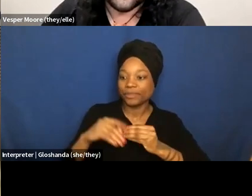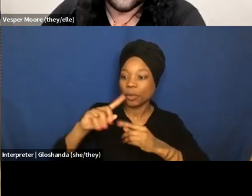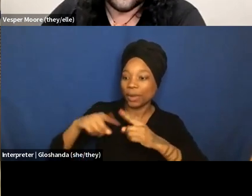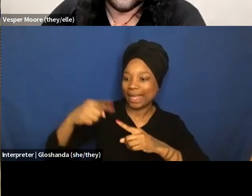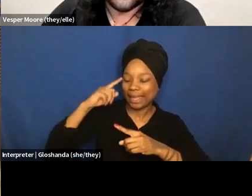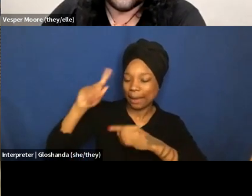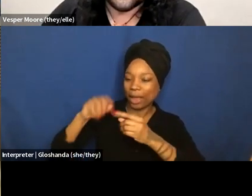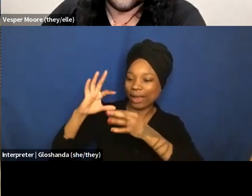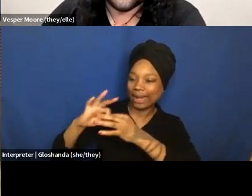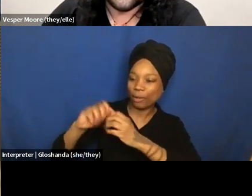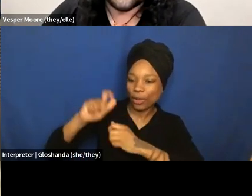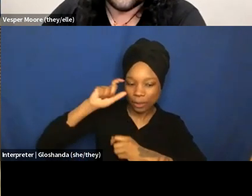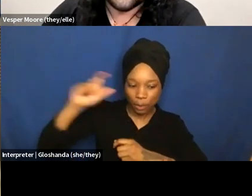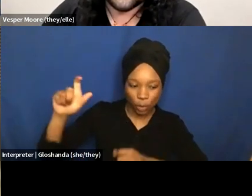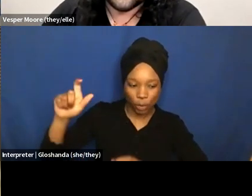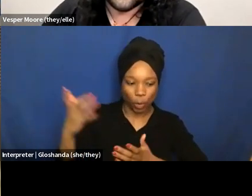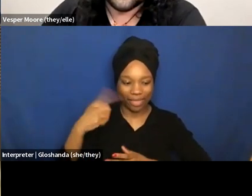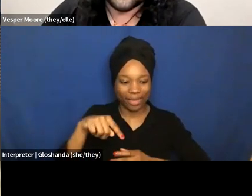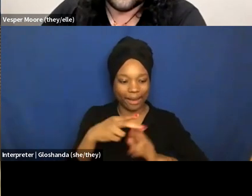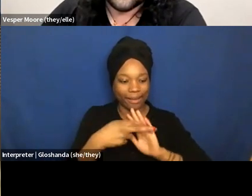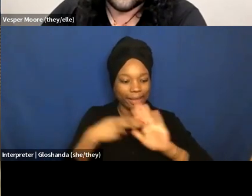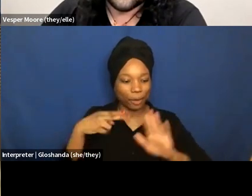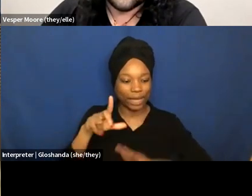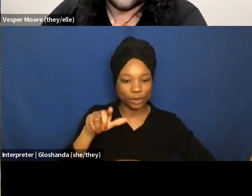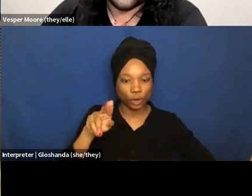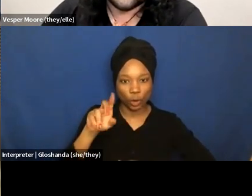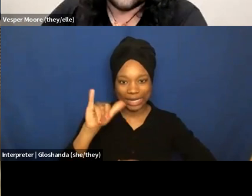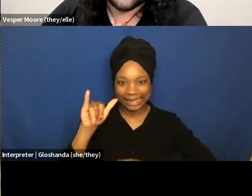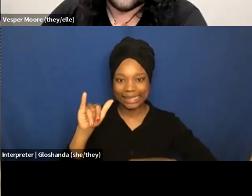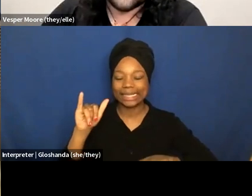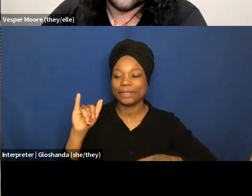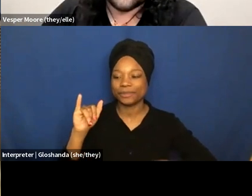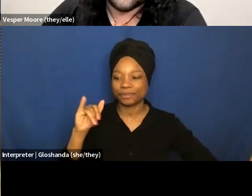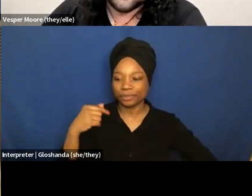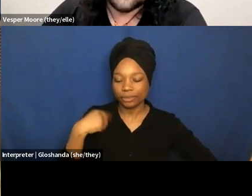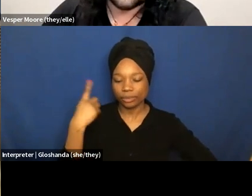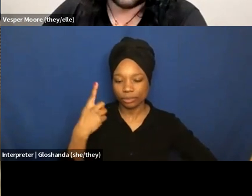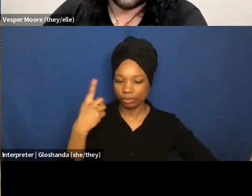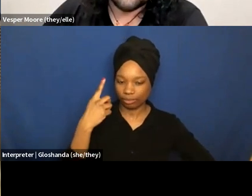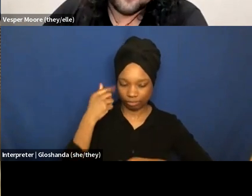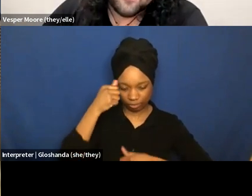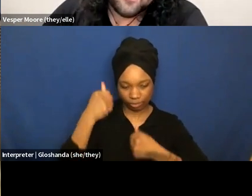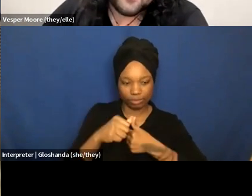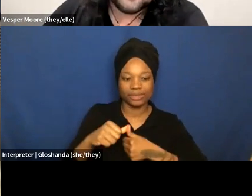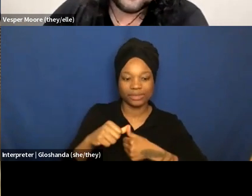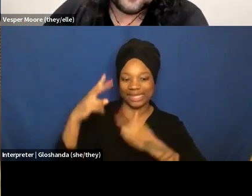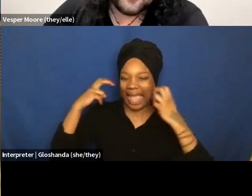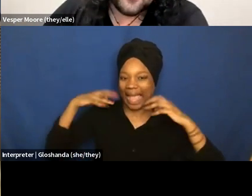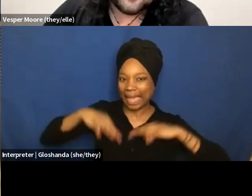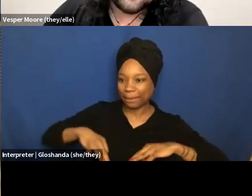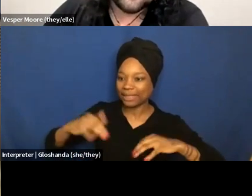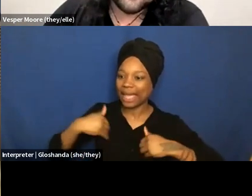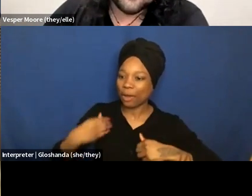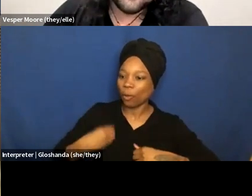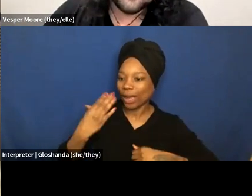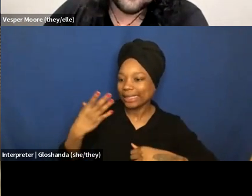think about what you frame as lunacy, it always goes back to me that capitalism, white supremacy has a deep investment in us not doing that, because then